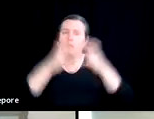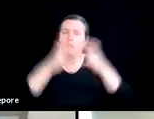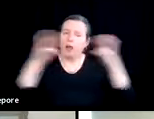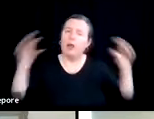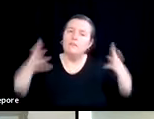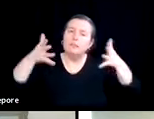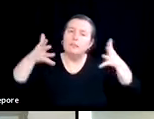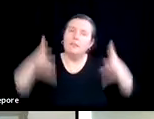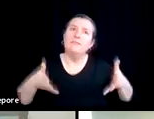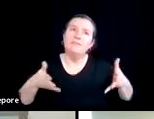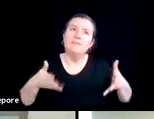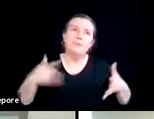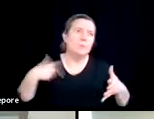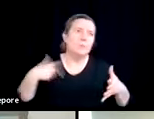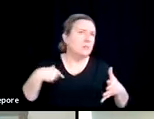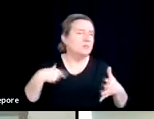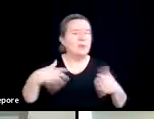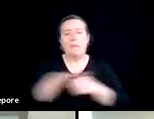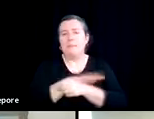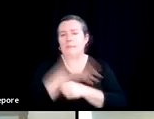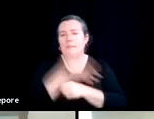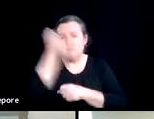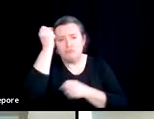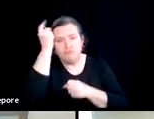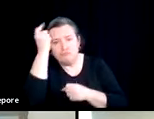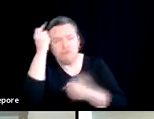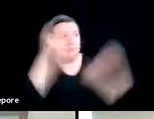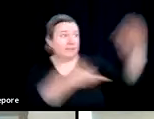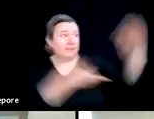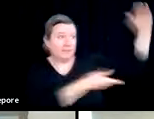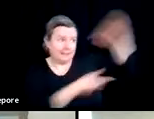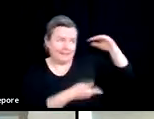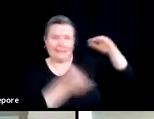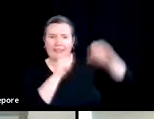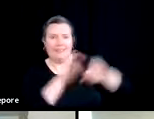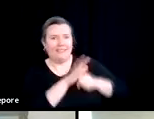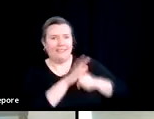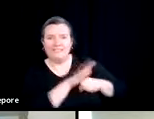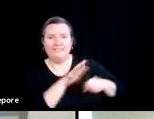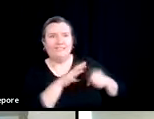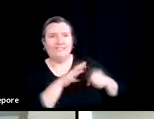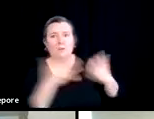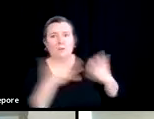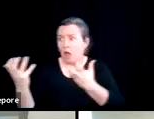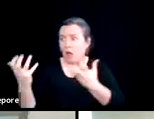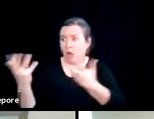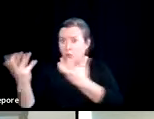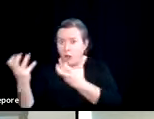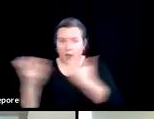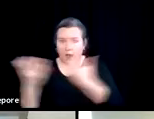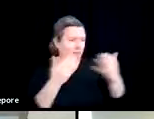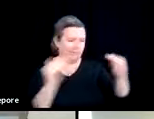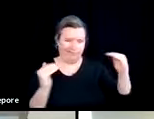understand supply is not remotely where demand is at the moment, but it is getting better.